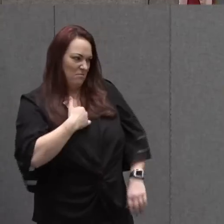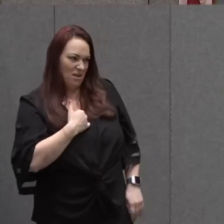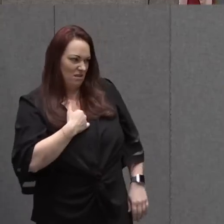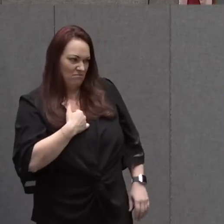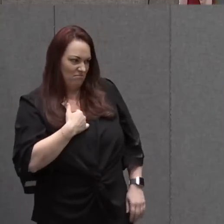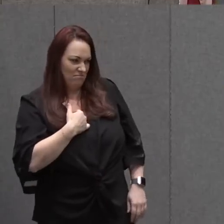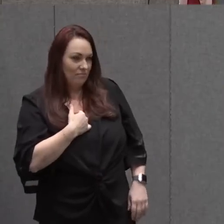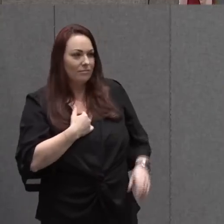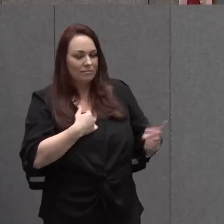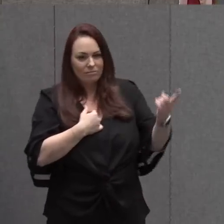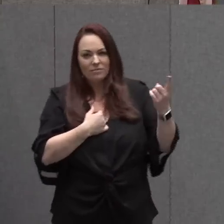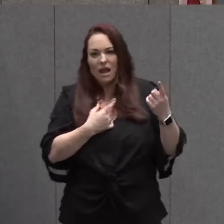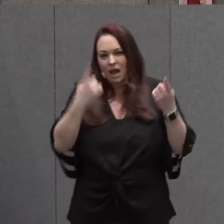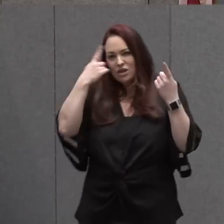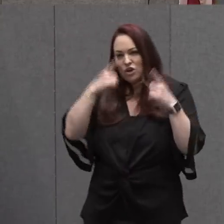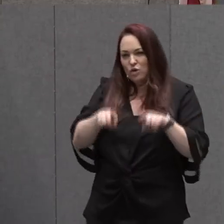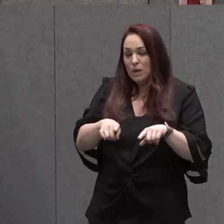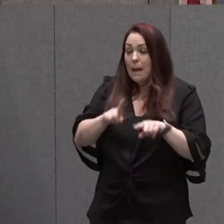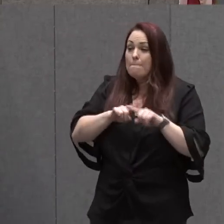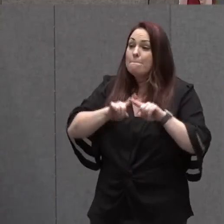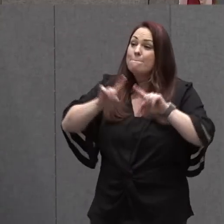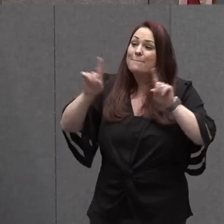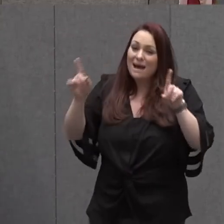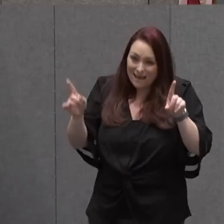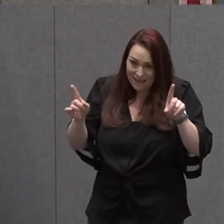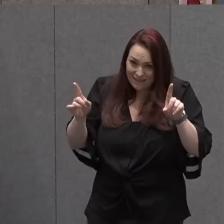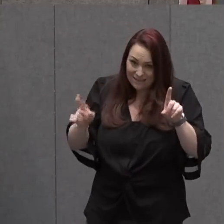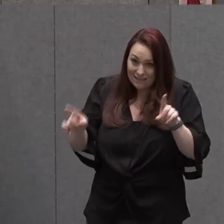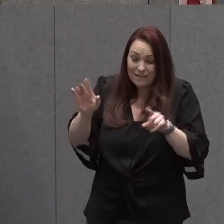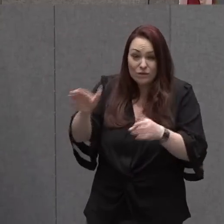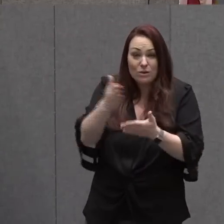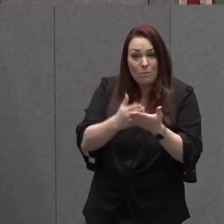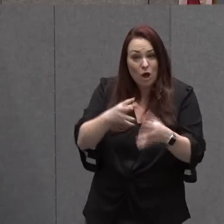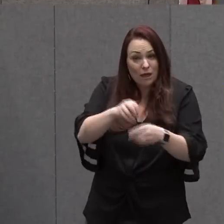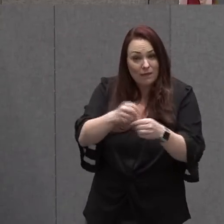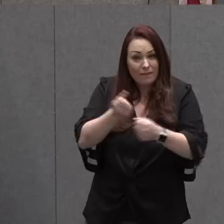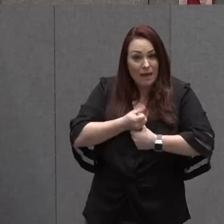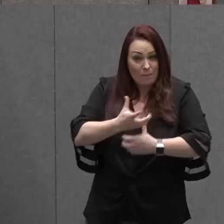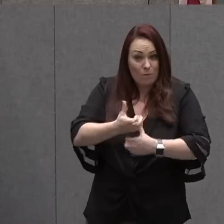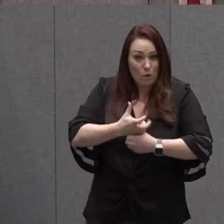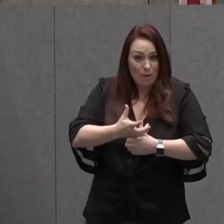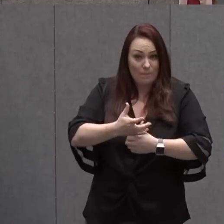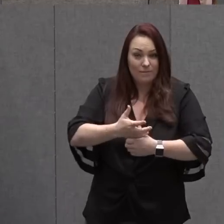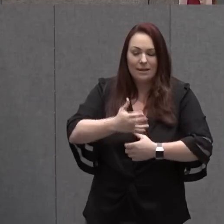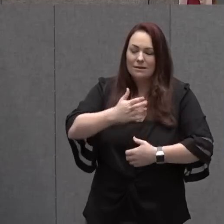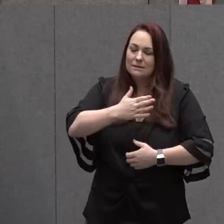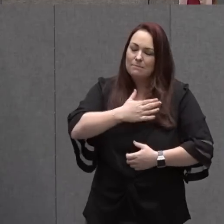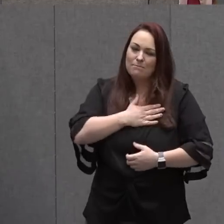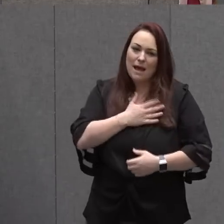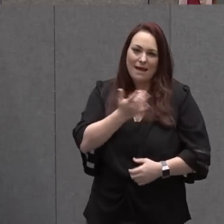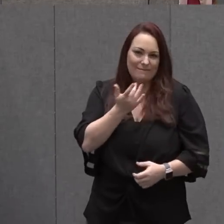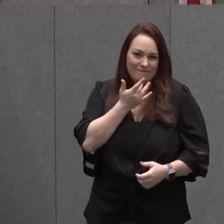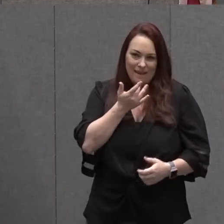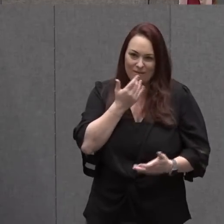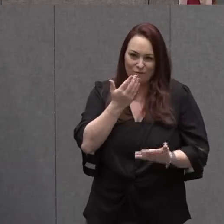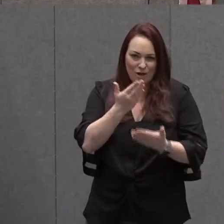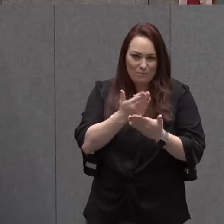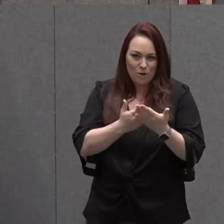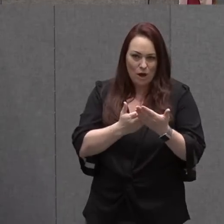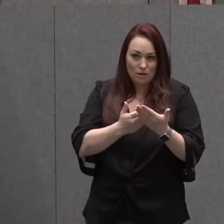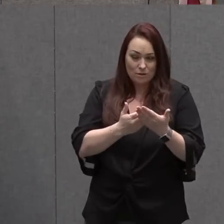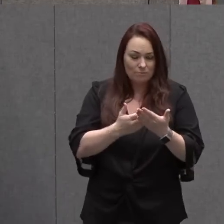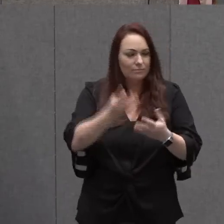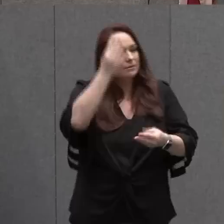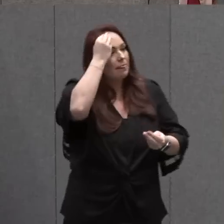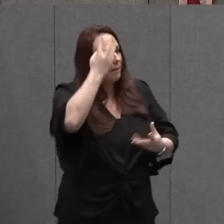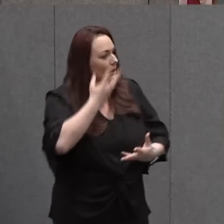I kind of agree with you. Oh. But there's a part in that poem that is my most favorite part. Well, why don't you